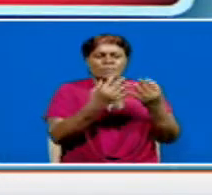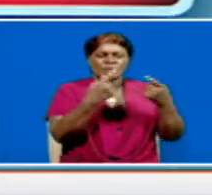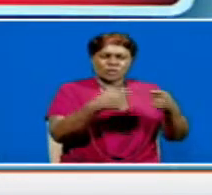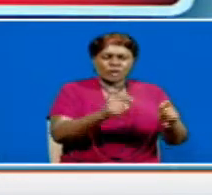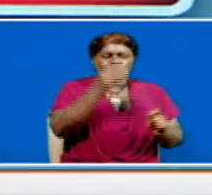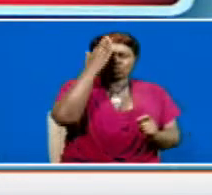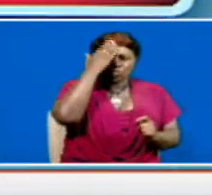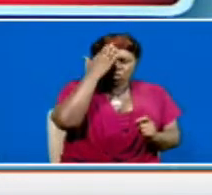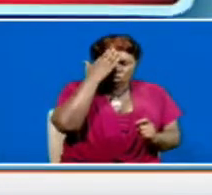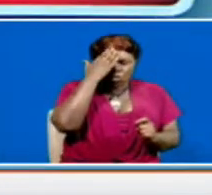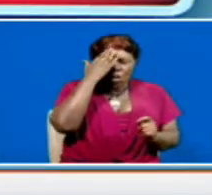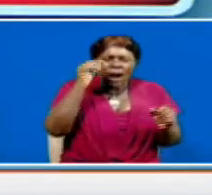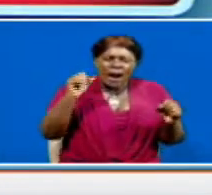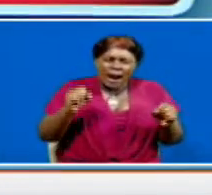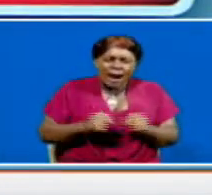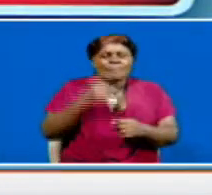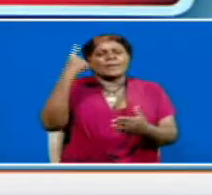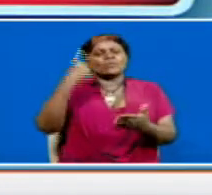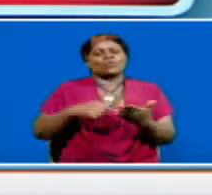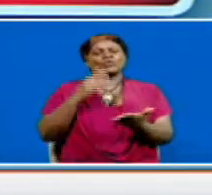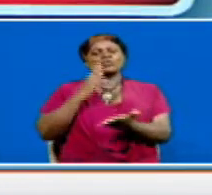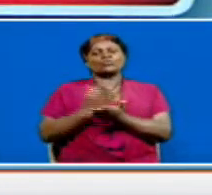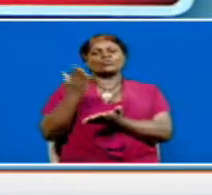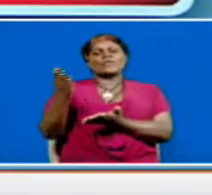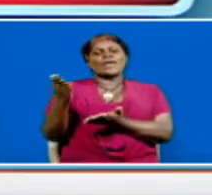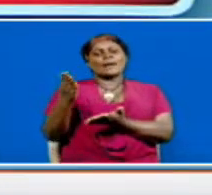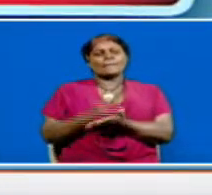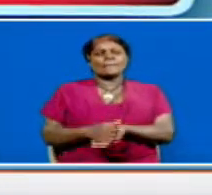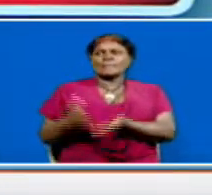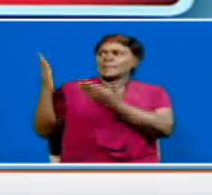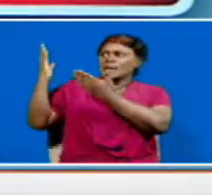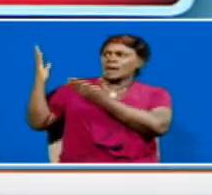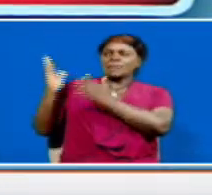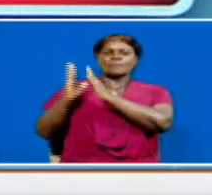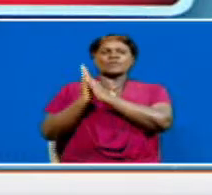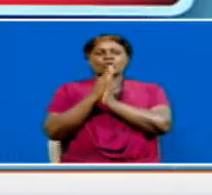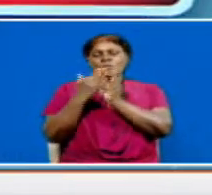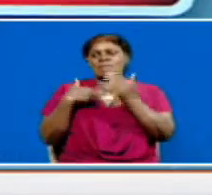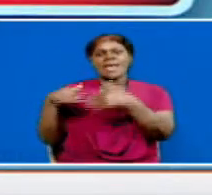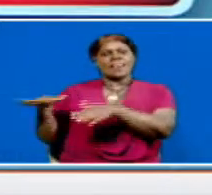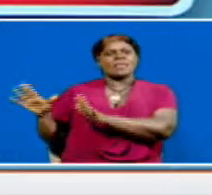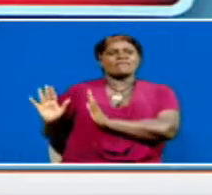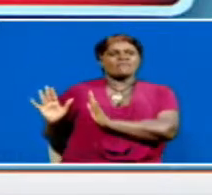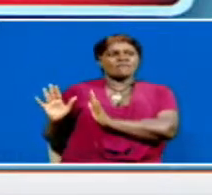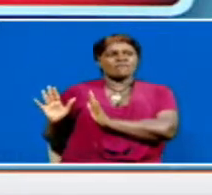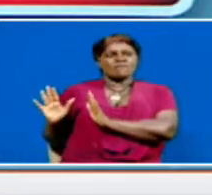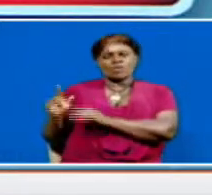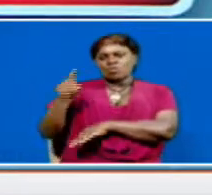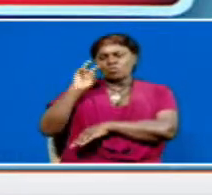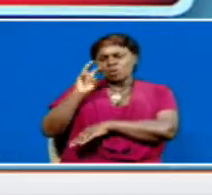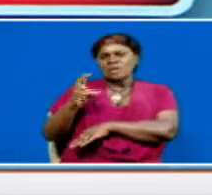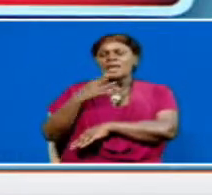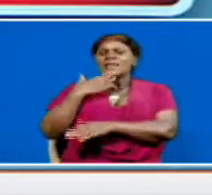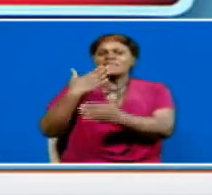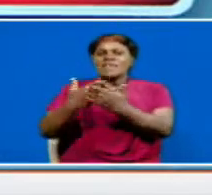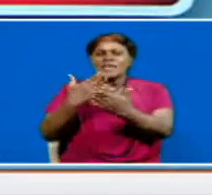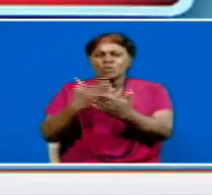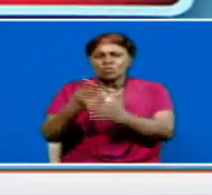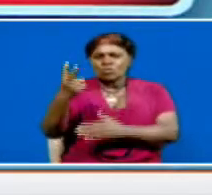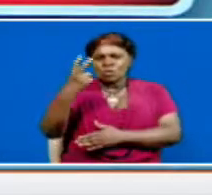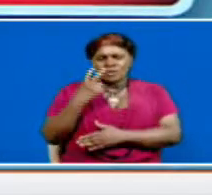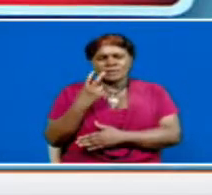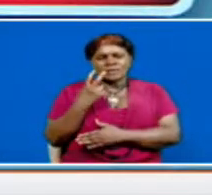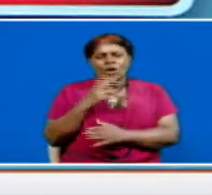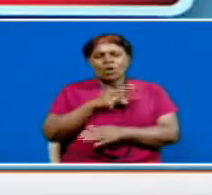to establish what could have happened. Here is that story that I leave with you, and I want to thank you for watching